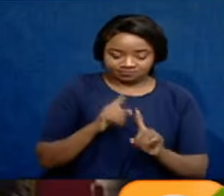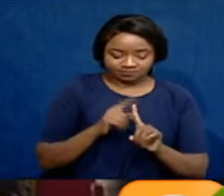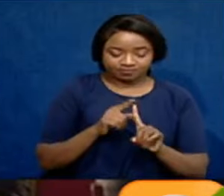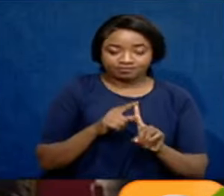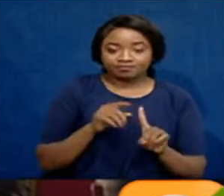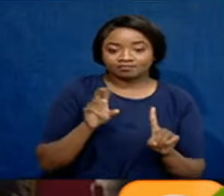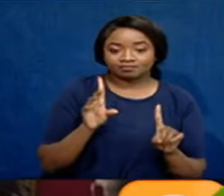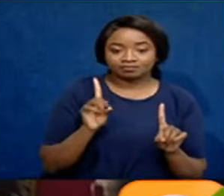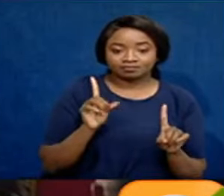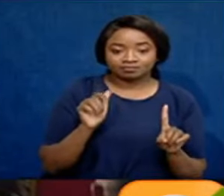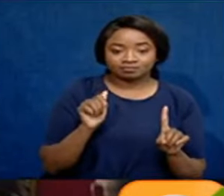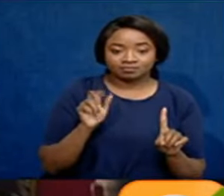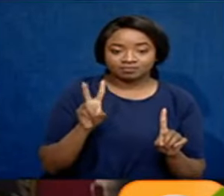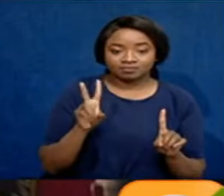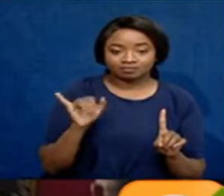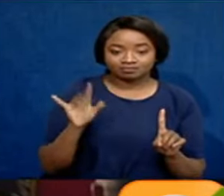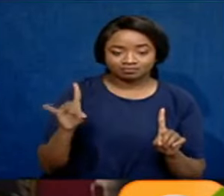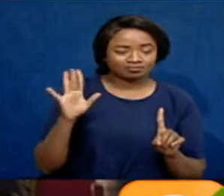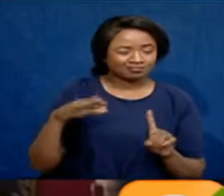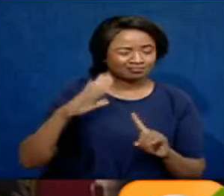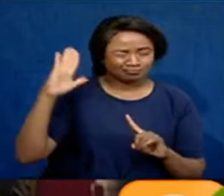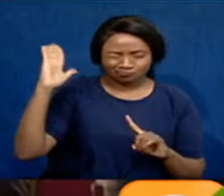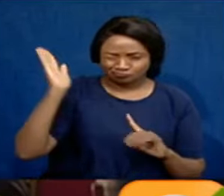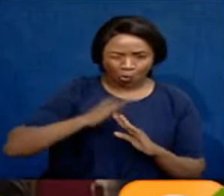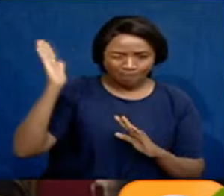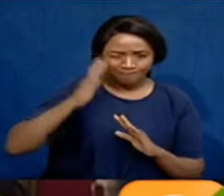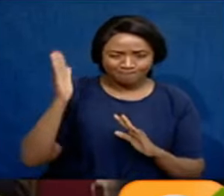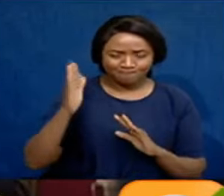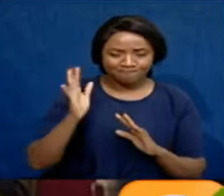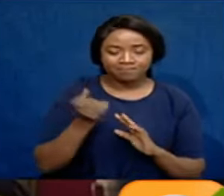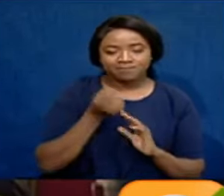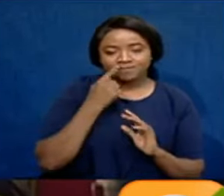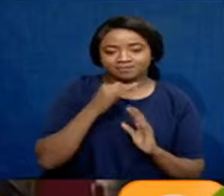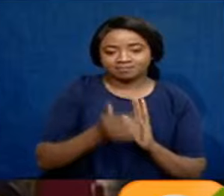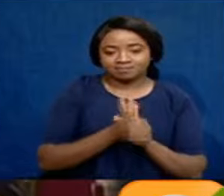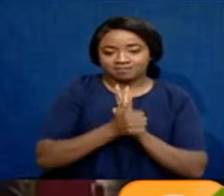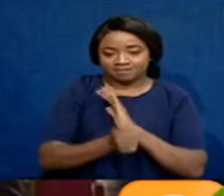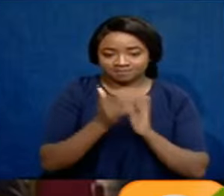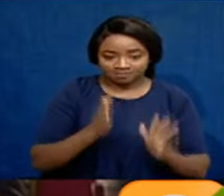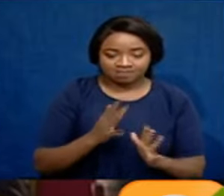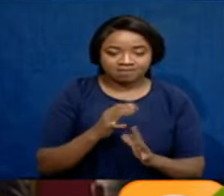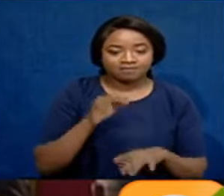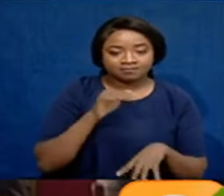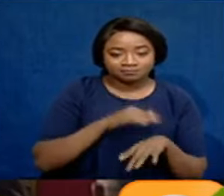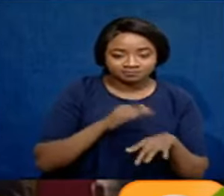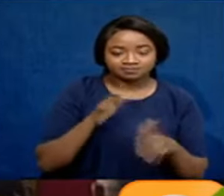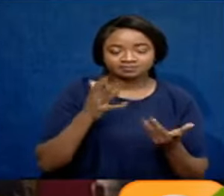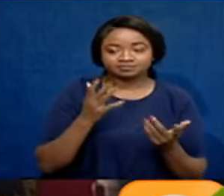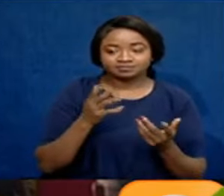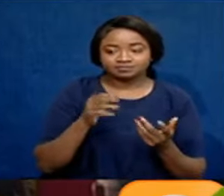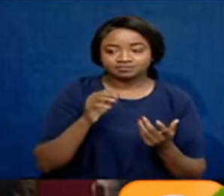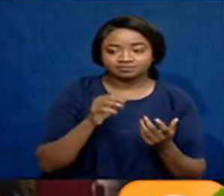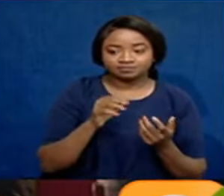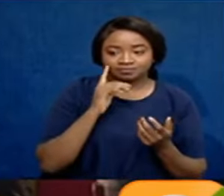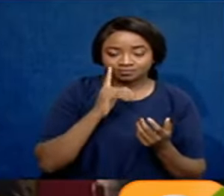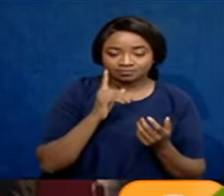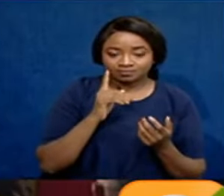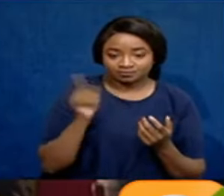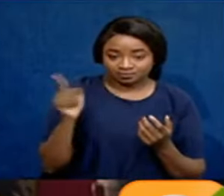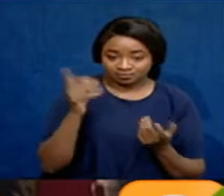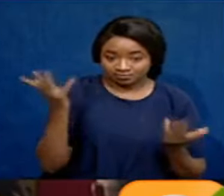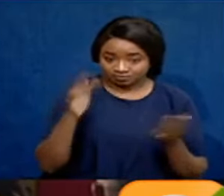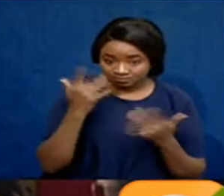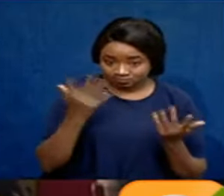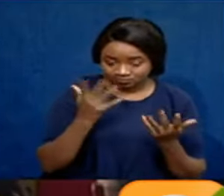a urologist, a senior medical specialist in urology, and he is based at the Kenyatta